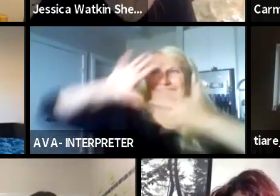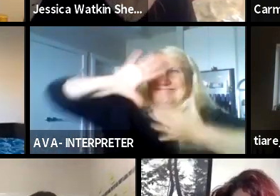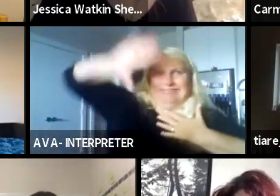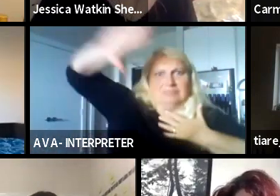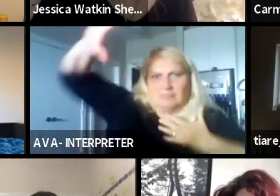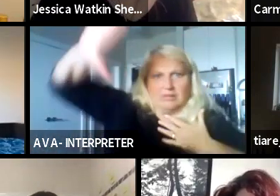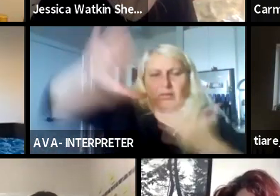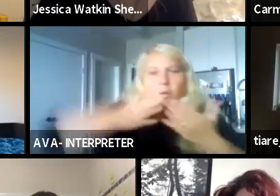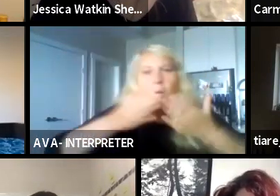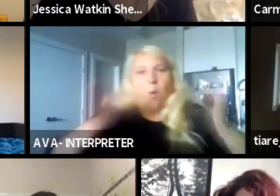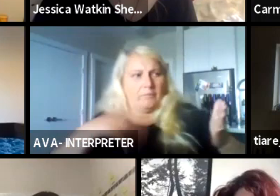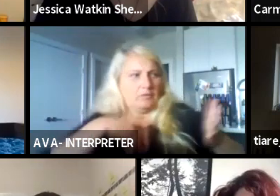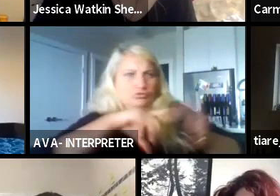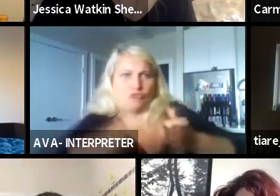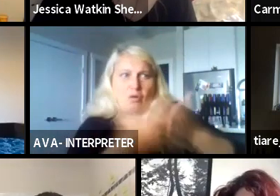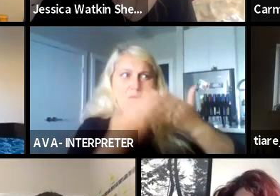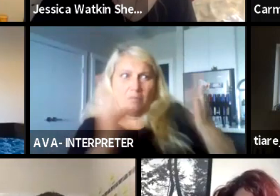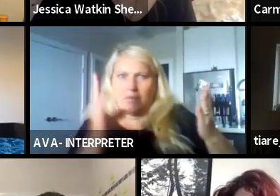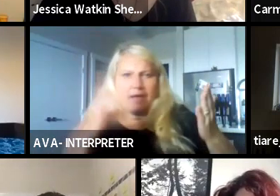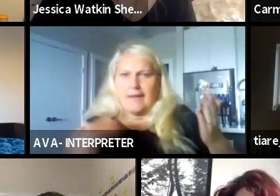in the beginning